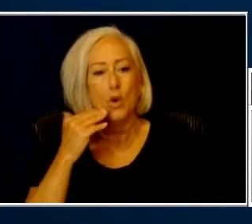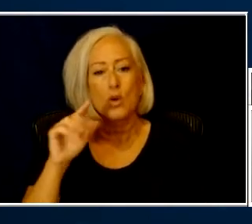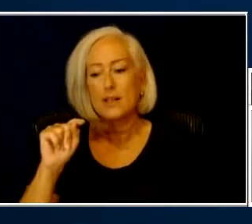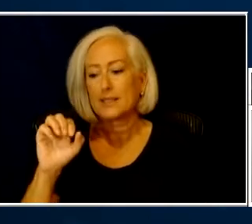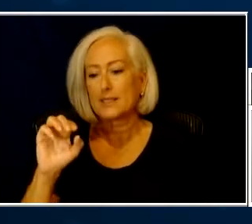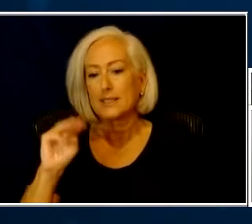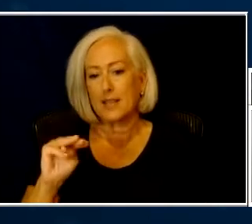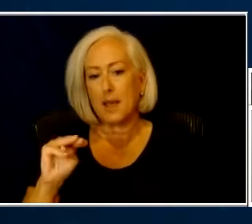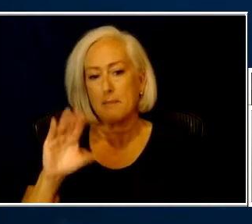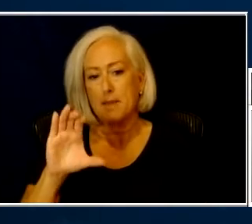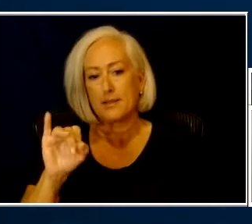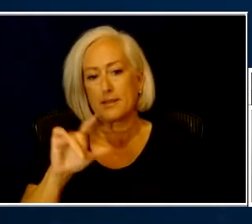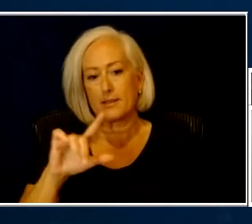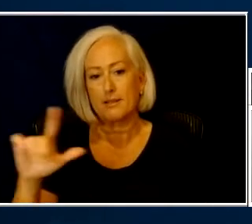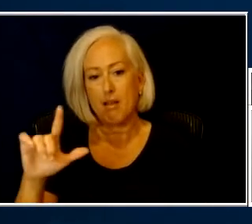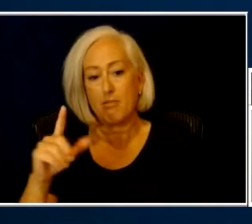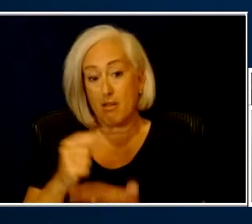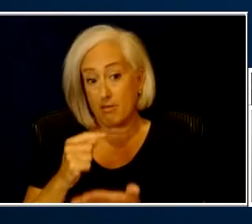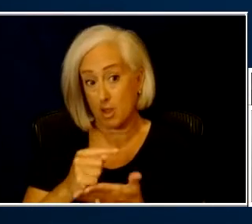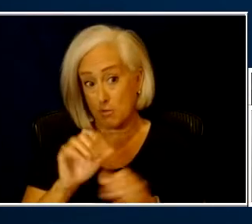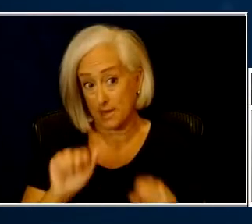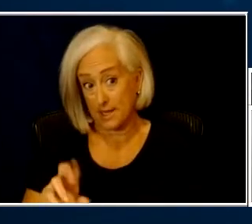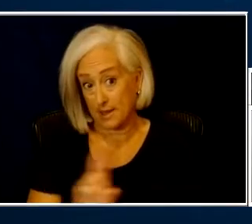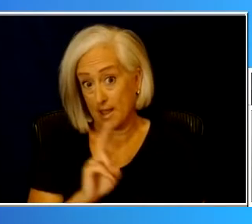ovarian cancer? Not that